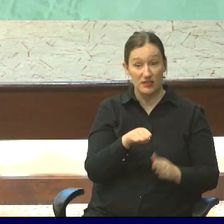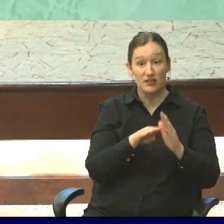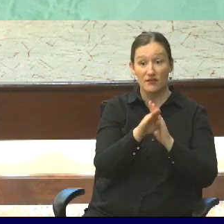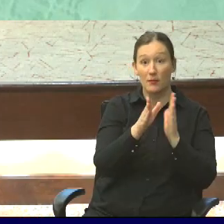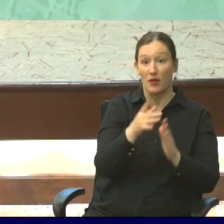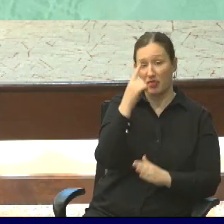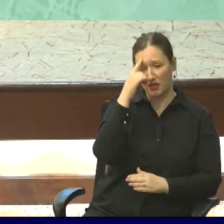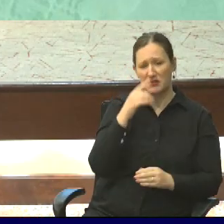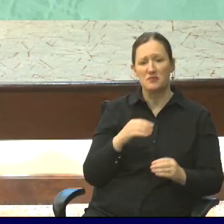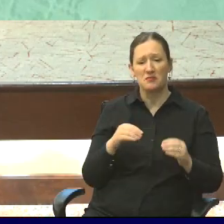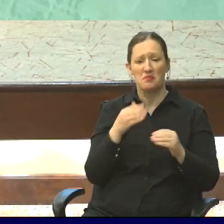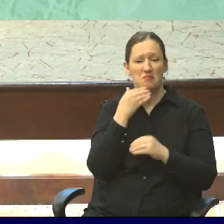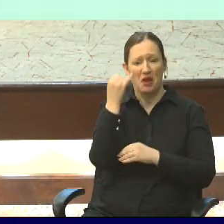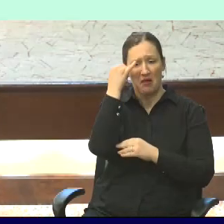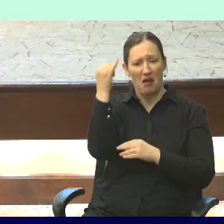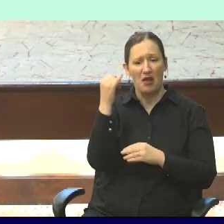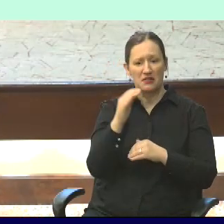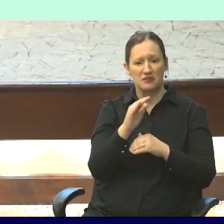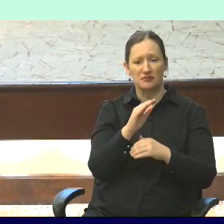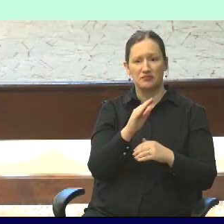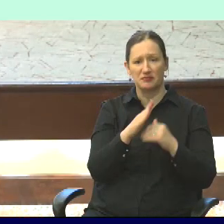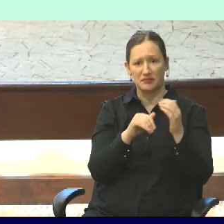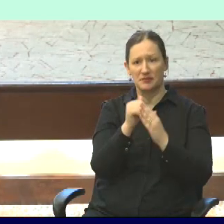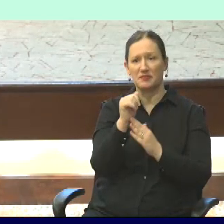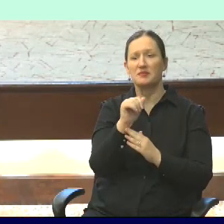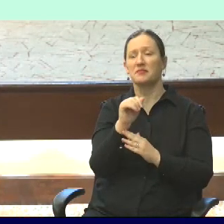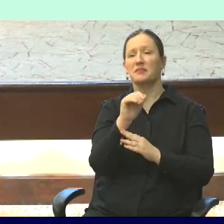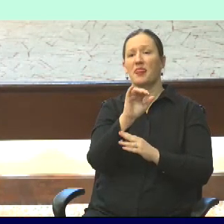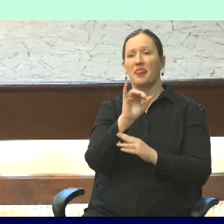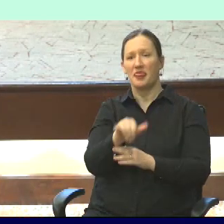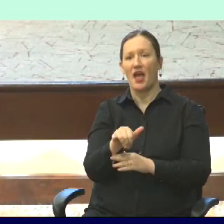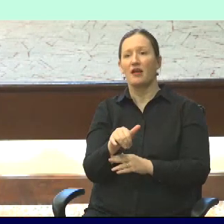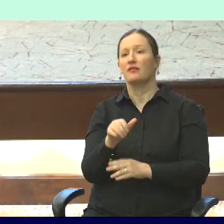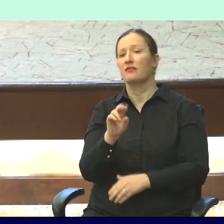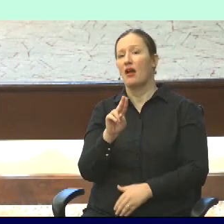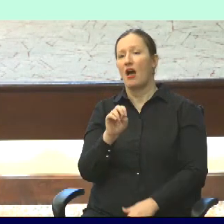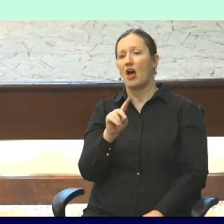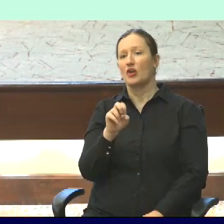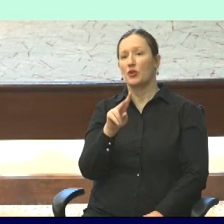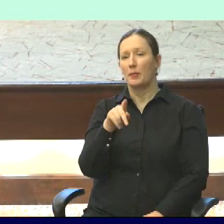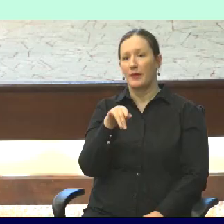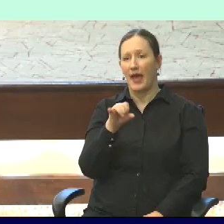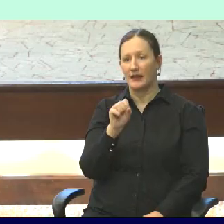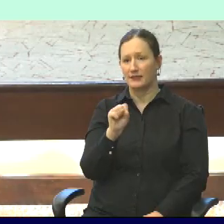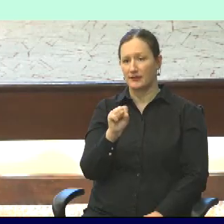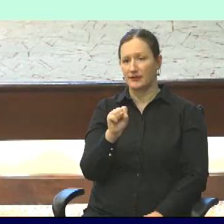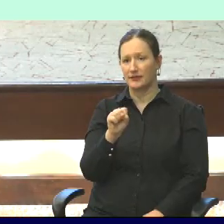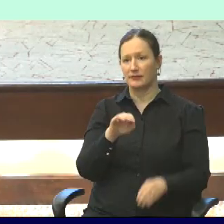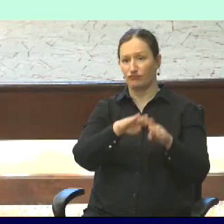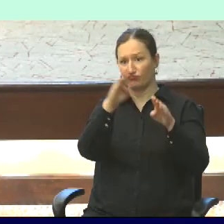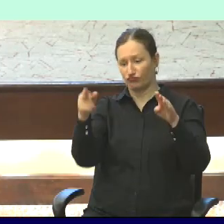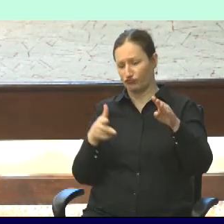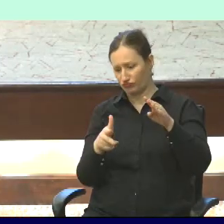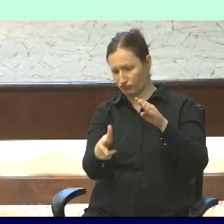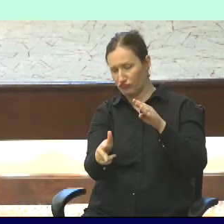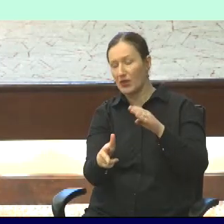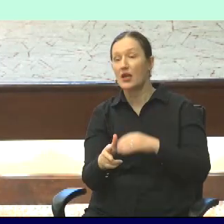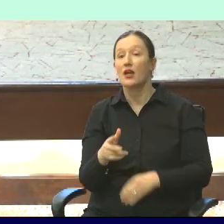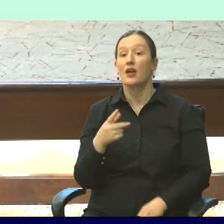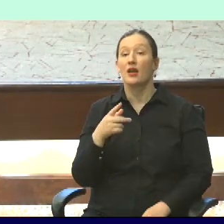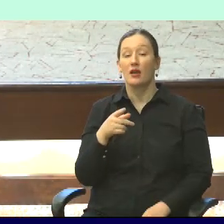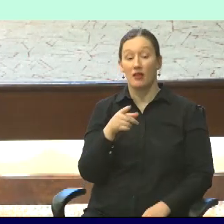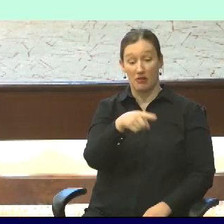more of a mixed-use development than straight industrial. So what they're requesting is some changes to the zoning